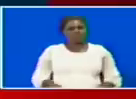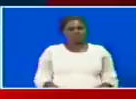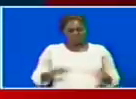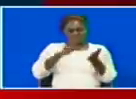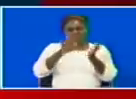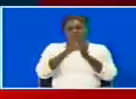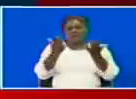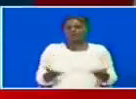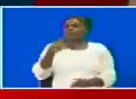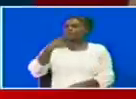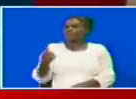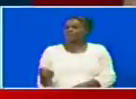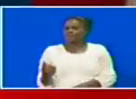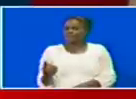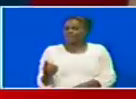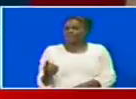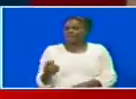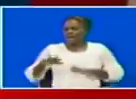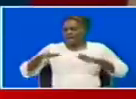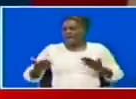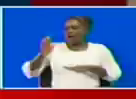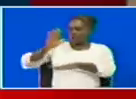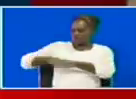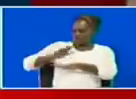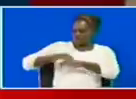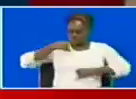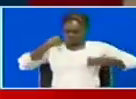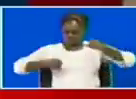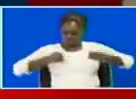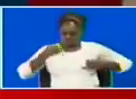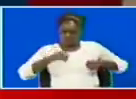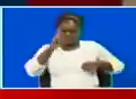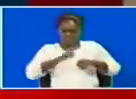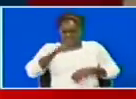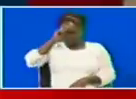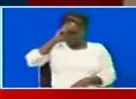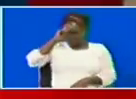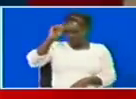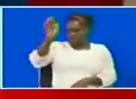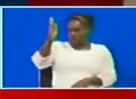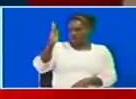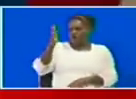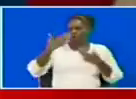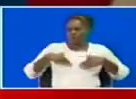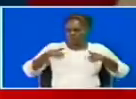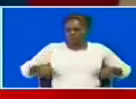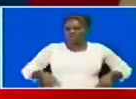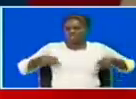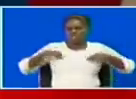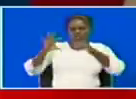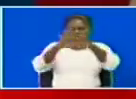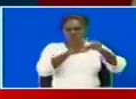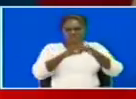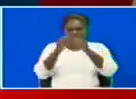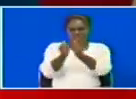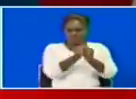the Bible tells us how good and pleasant it is when God's people live together in